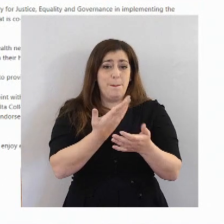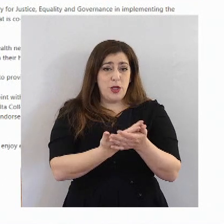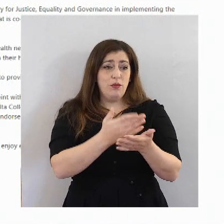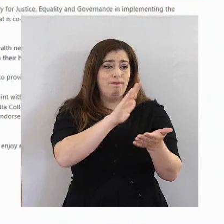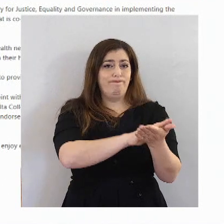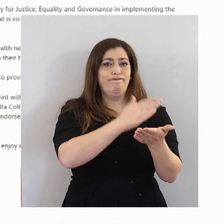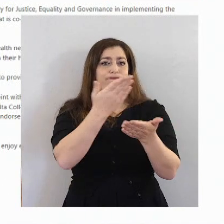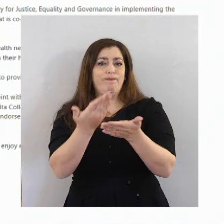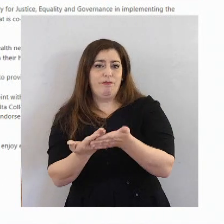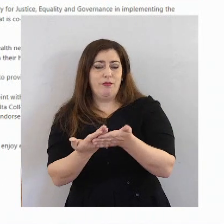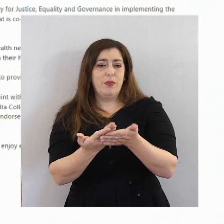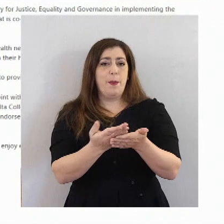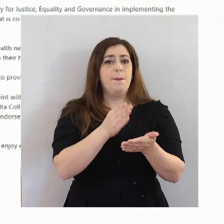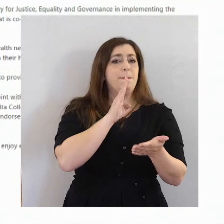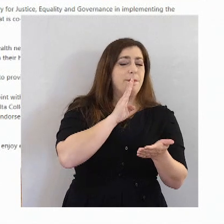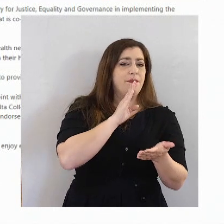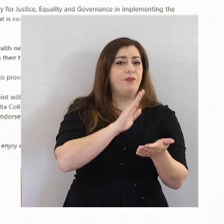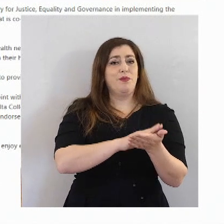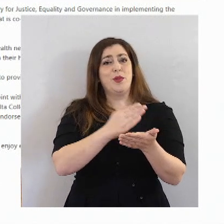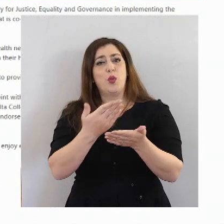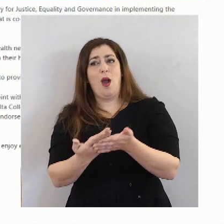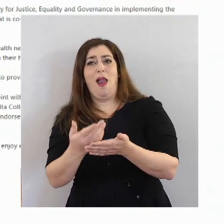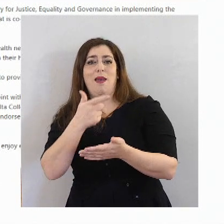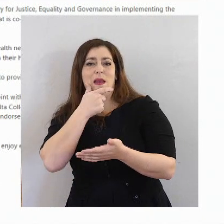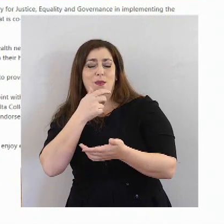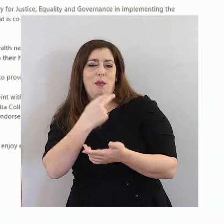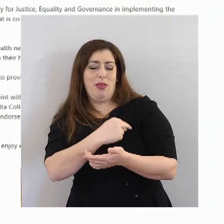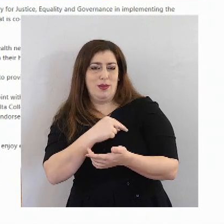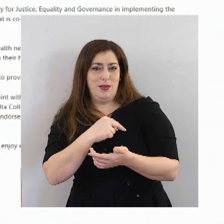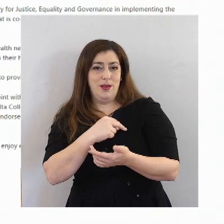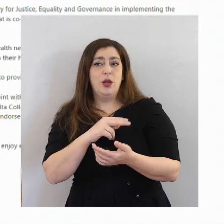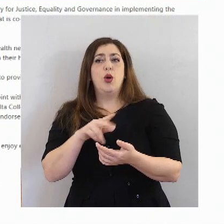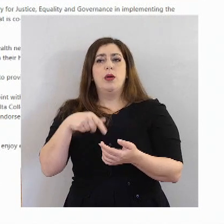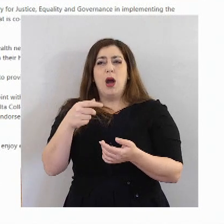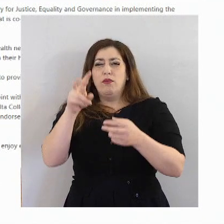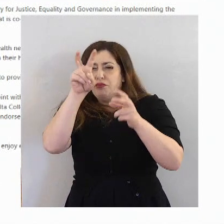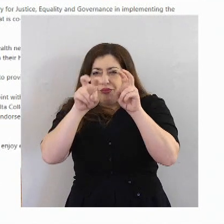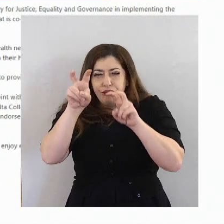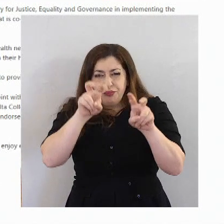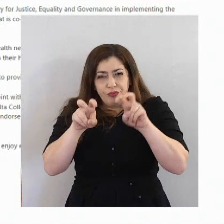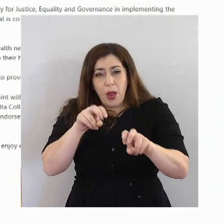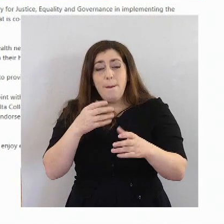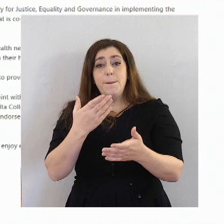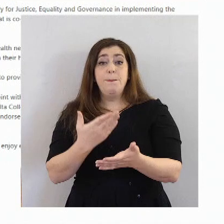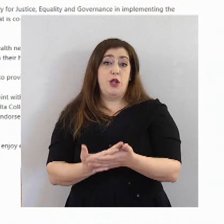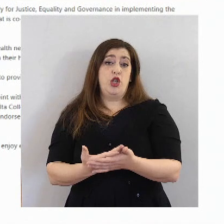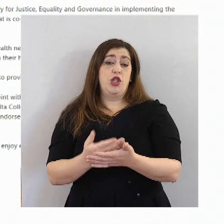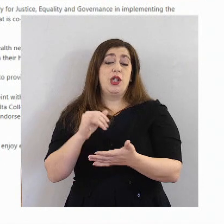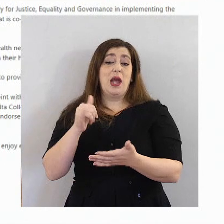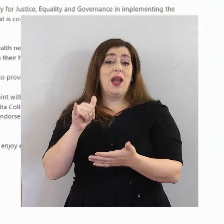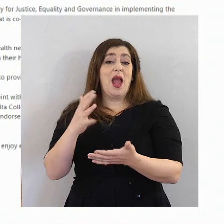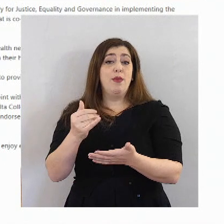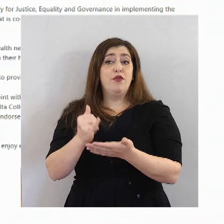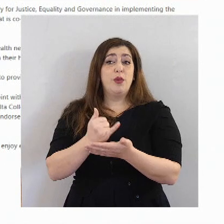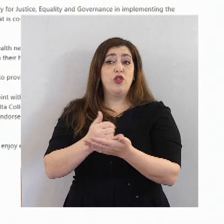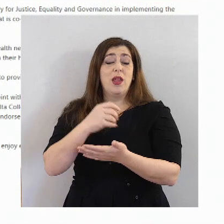of the content to ensure that it reflected the latest research and best practice. And for this part